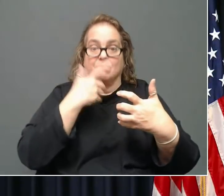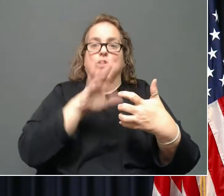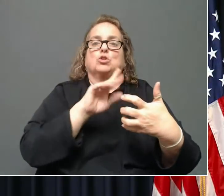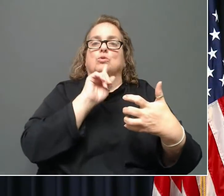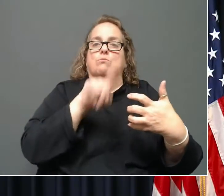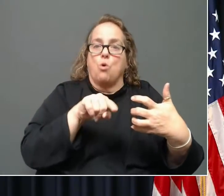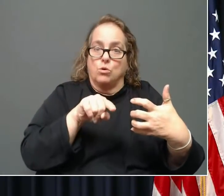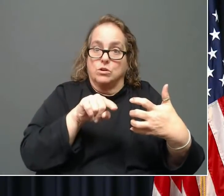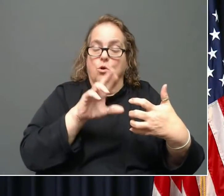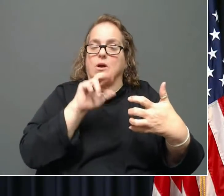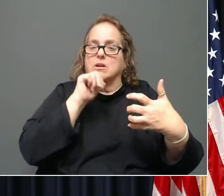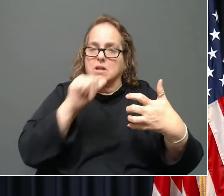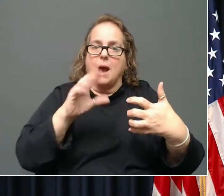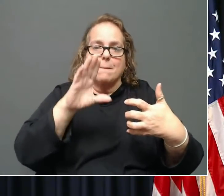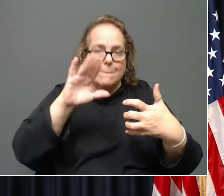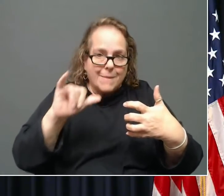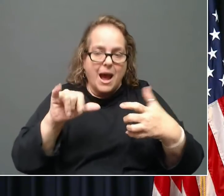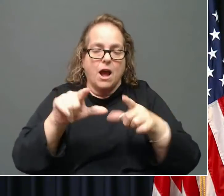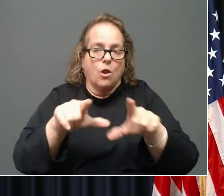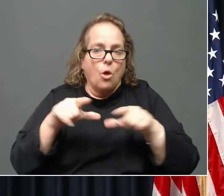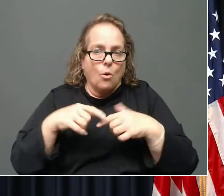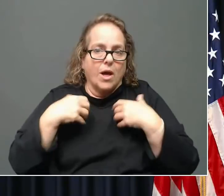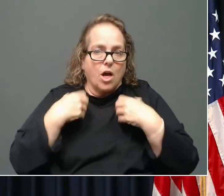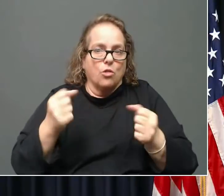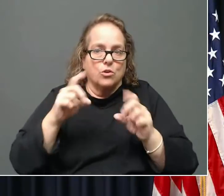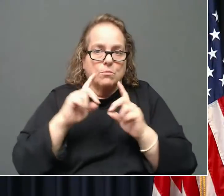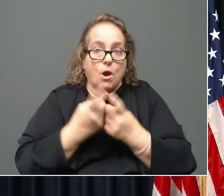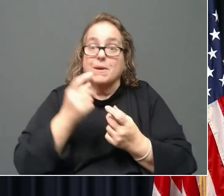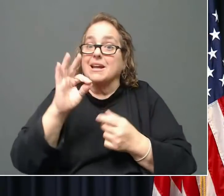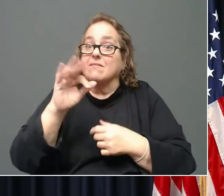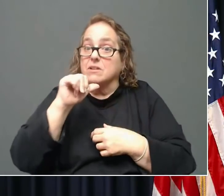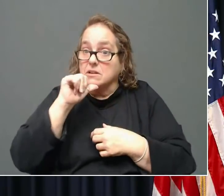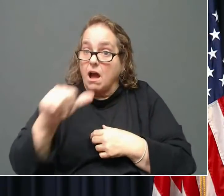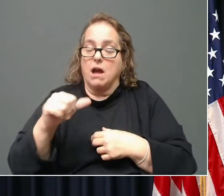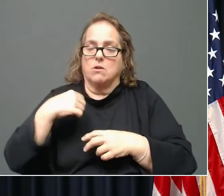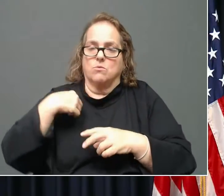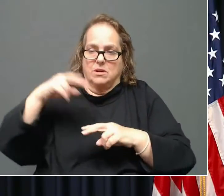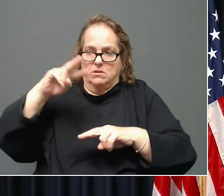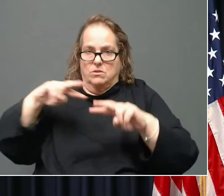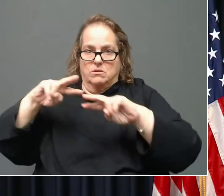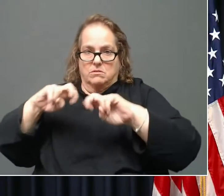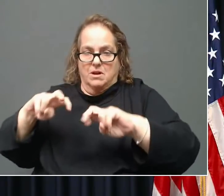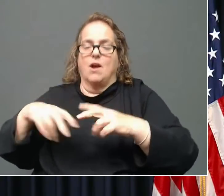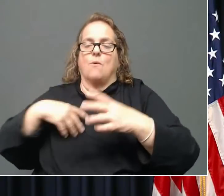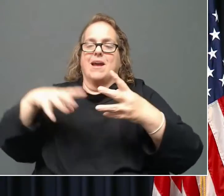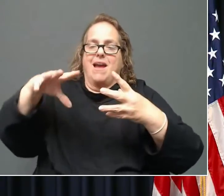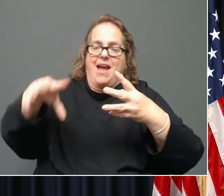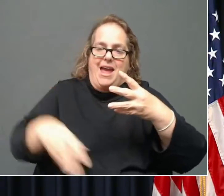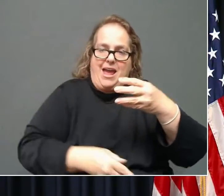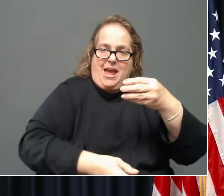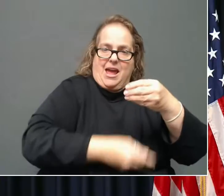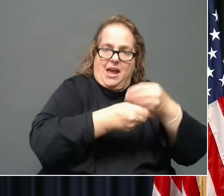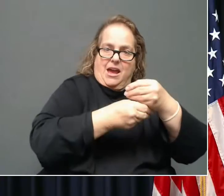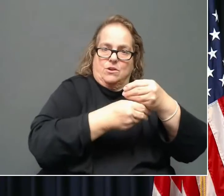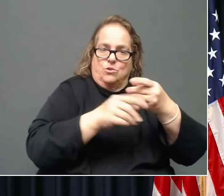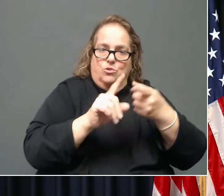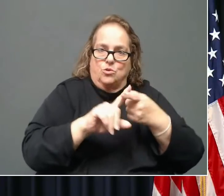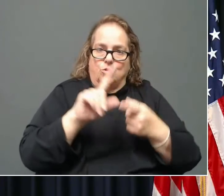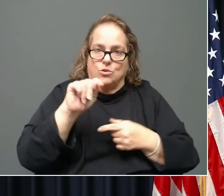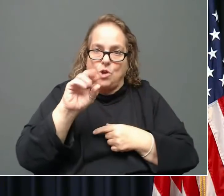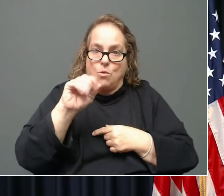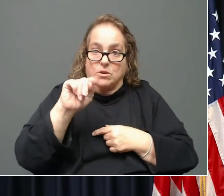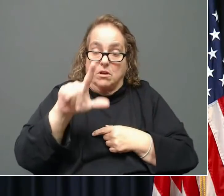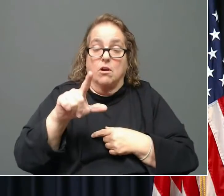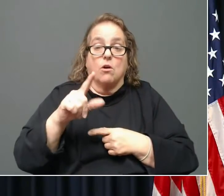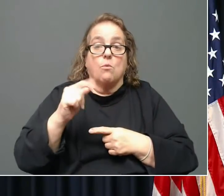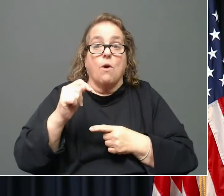local health department. If not, we looked at it and we would add it to the total. So what we've learned now, and